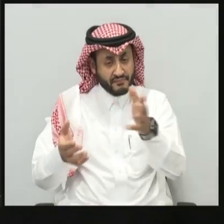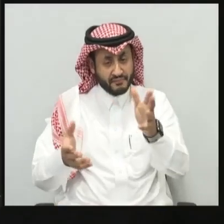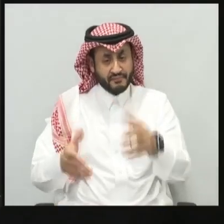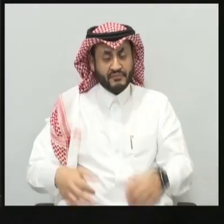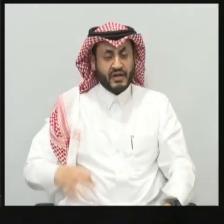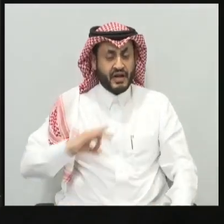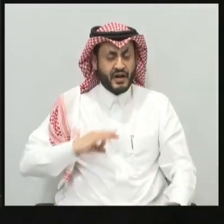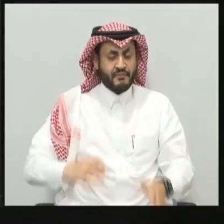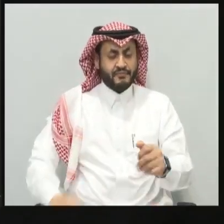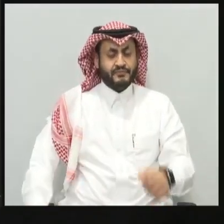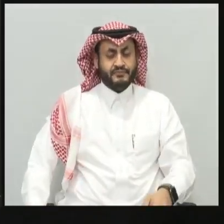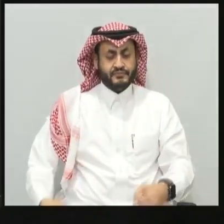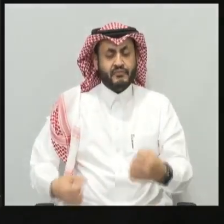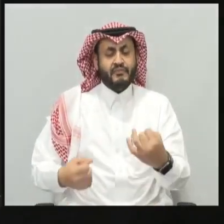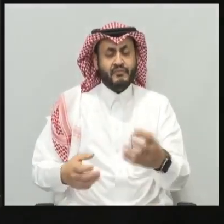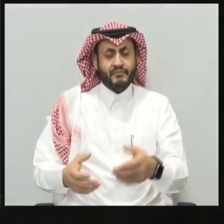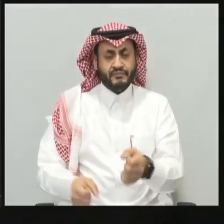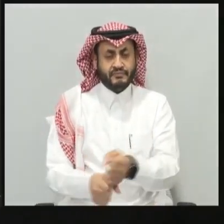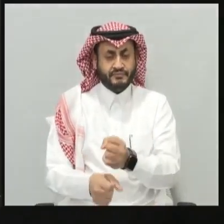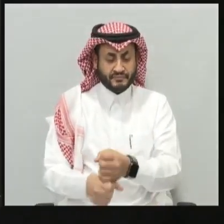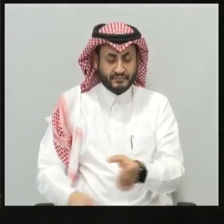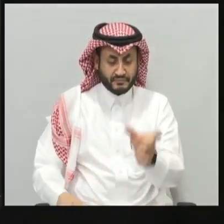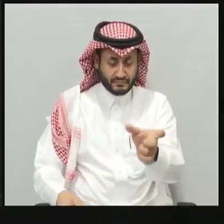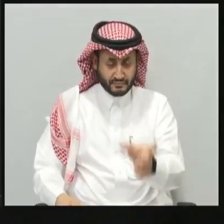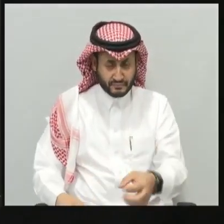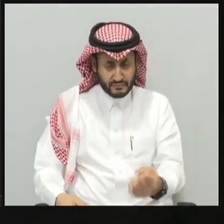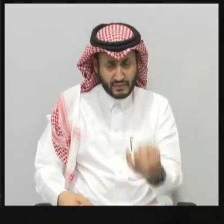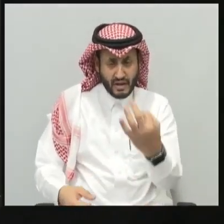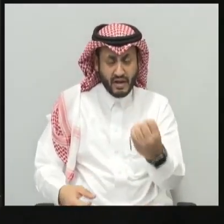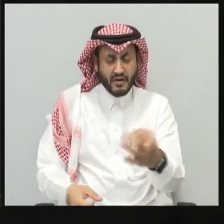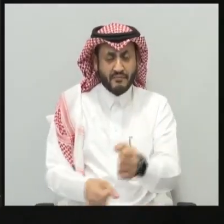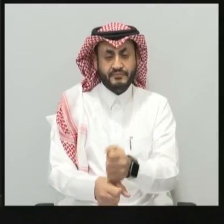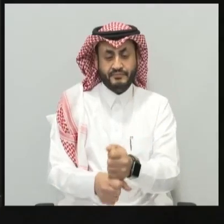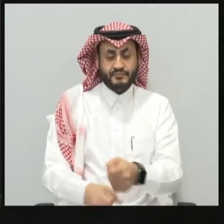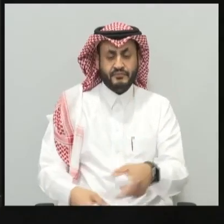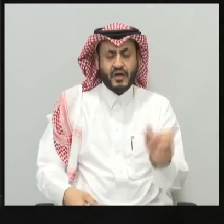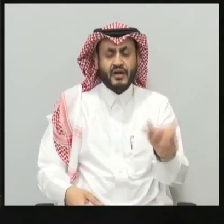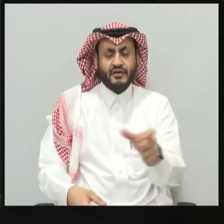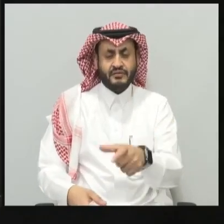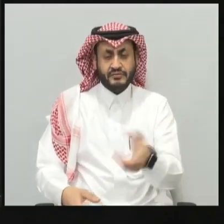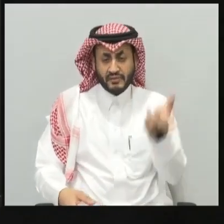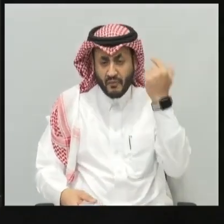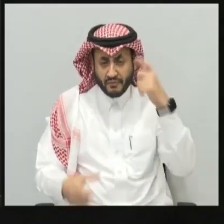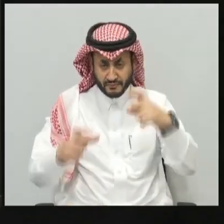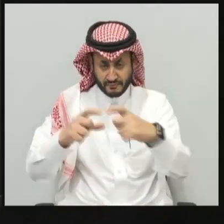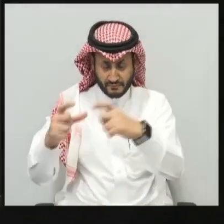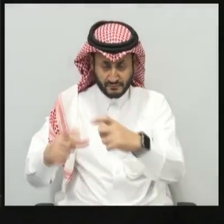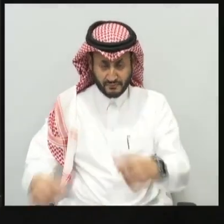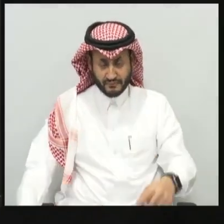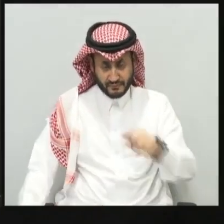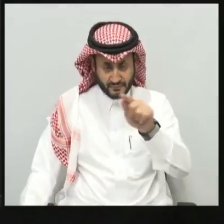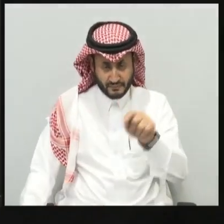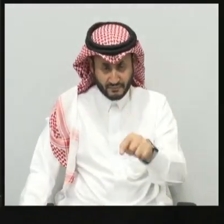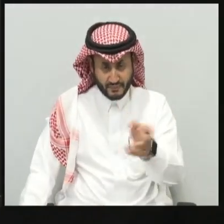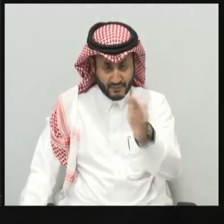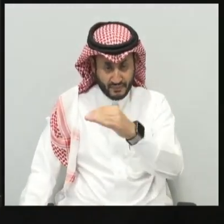likes technology. So. Both Majid and Adnan and also other people in the picture, you can make question